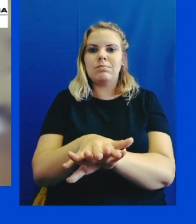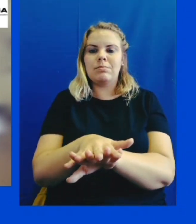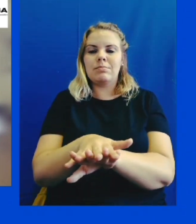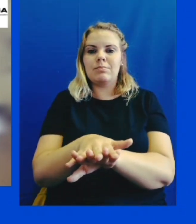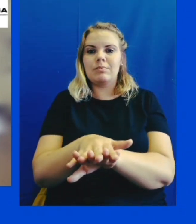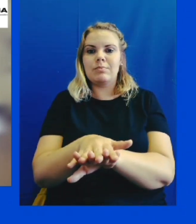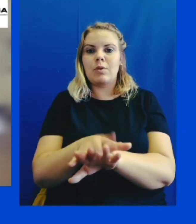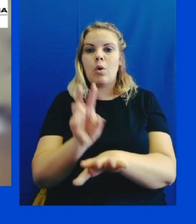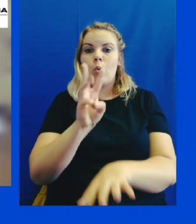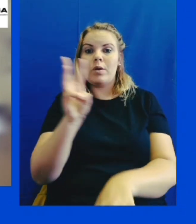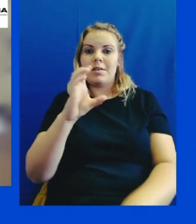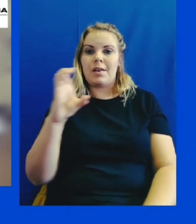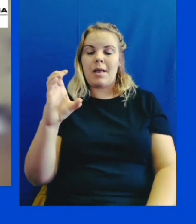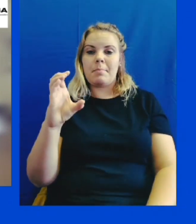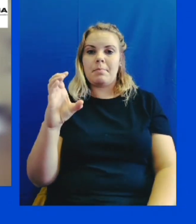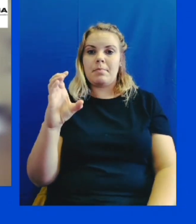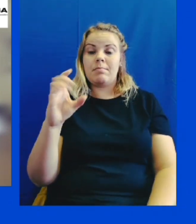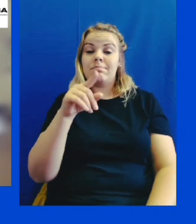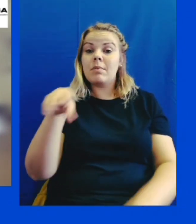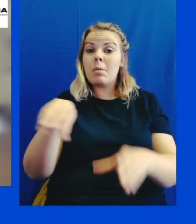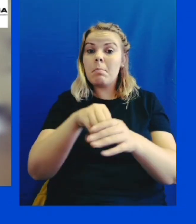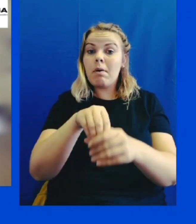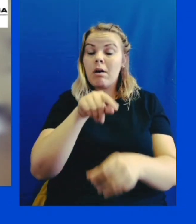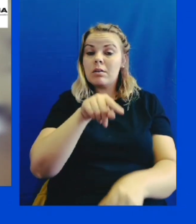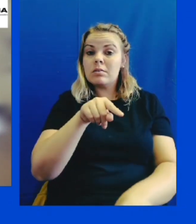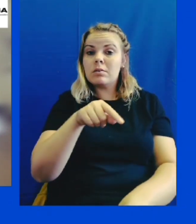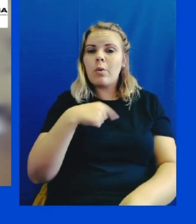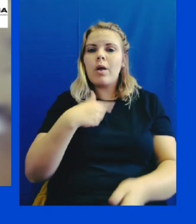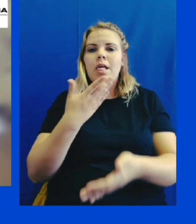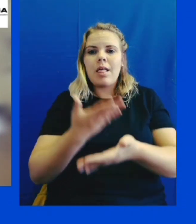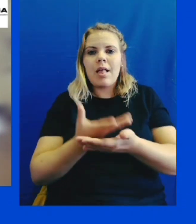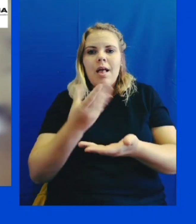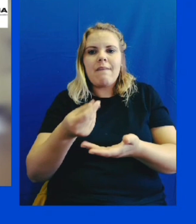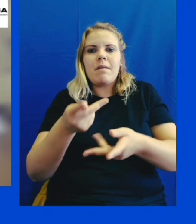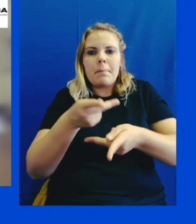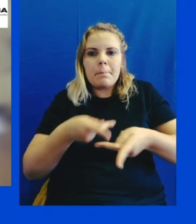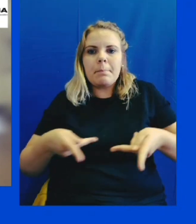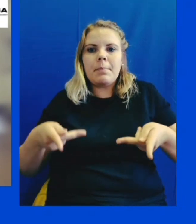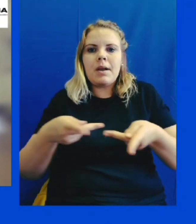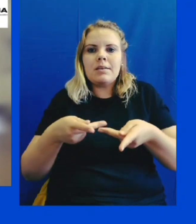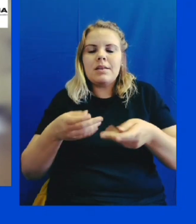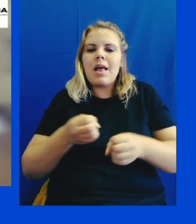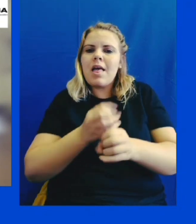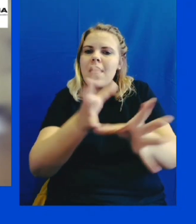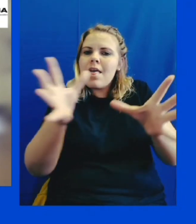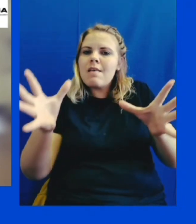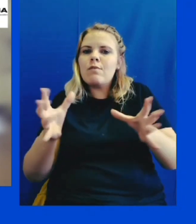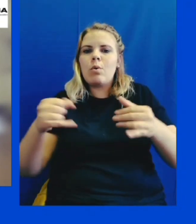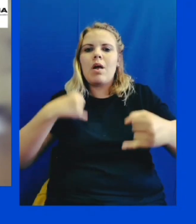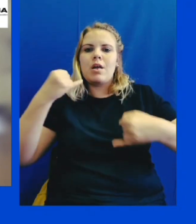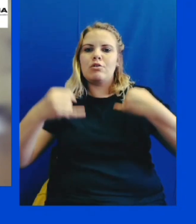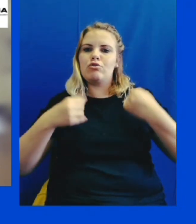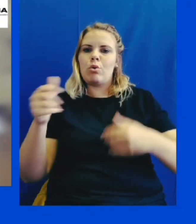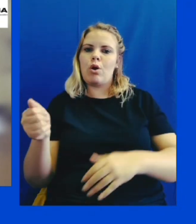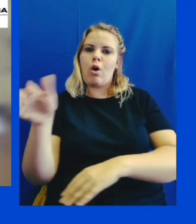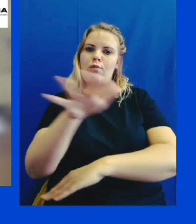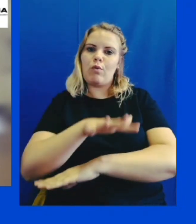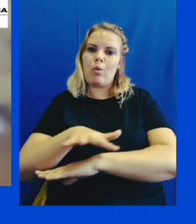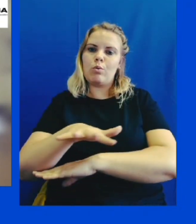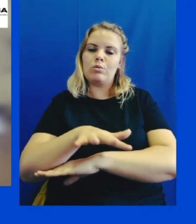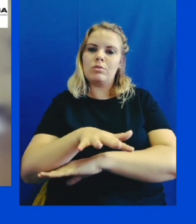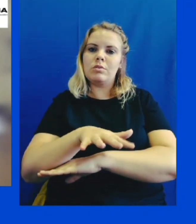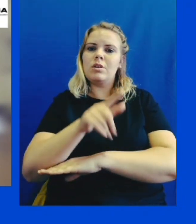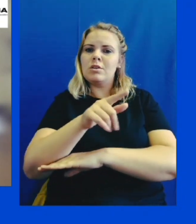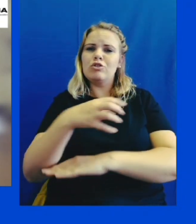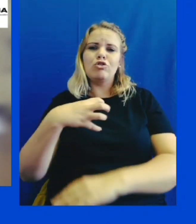certainly. And part of that is, offering a place for everyone to enjoy the course, a championship